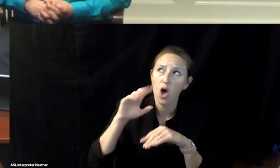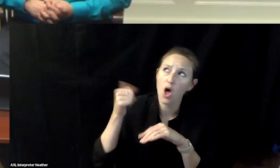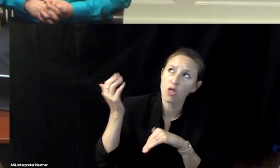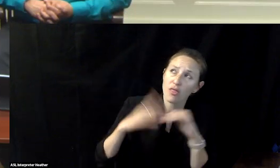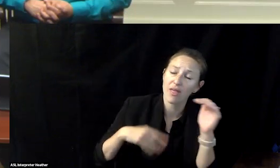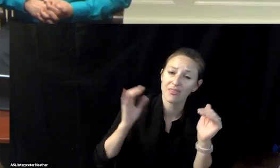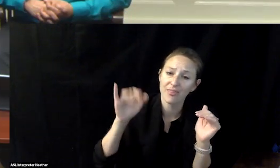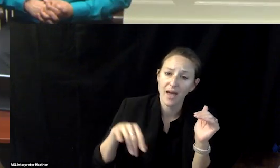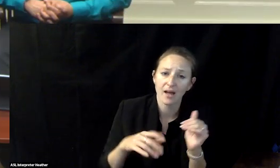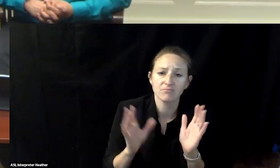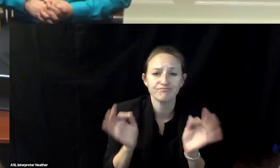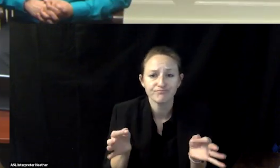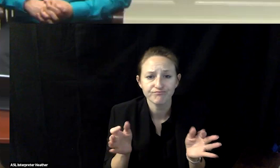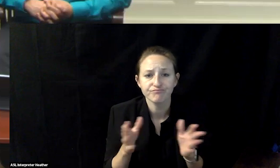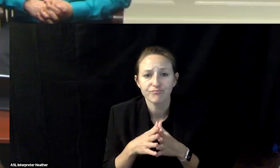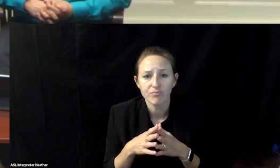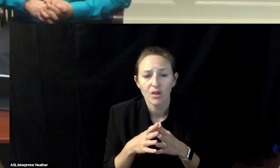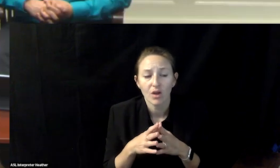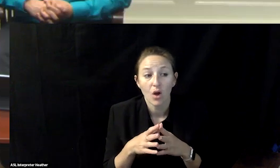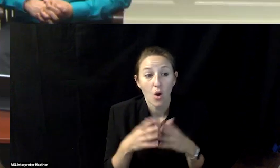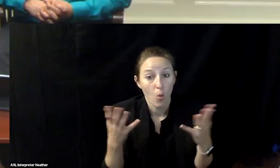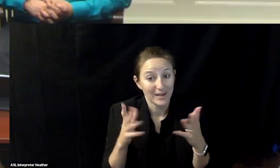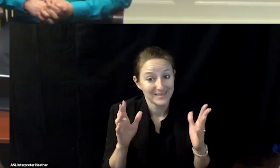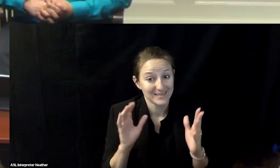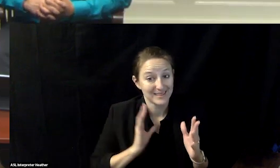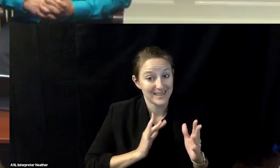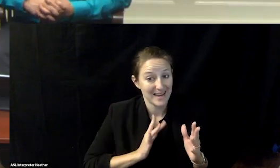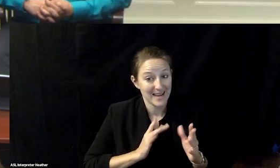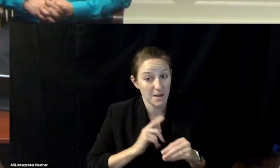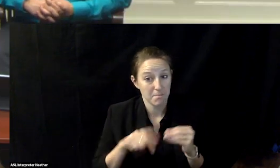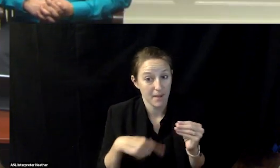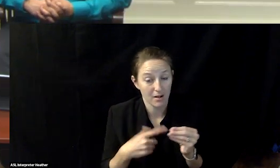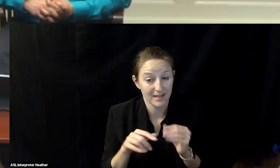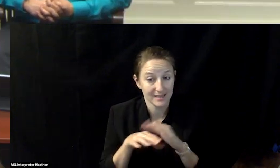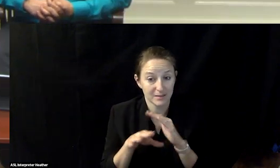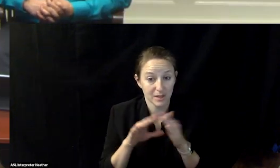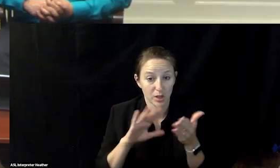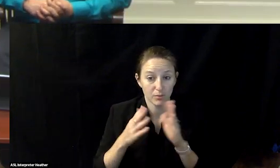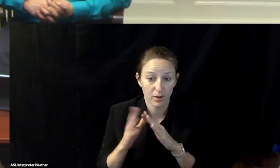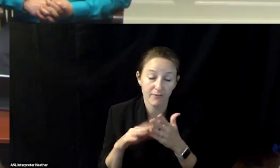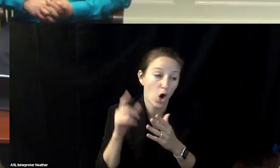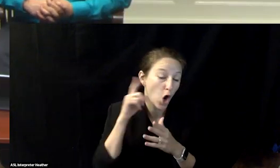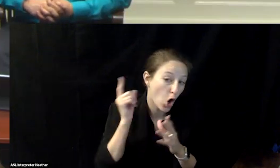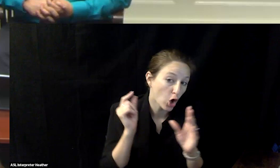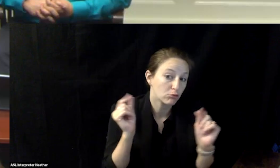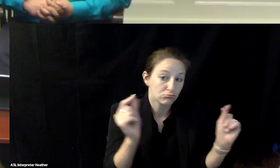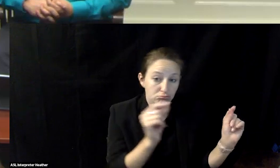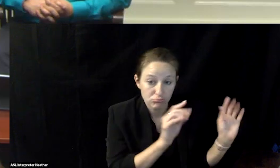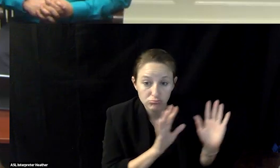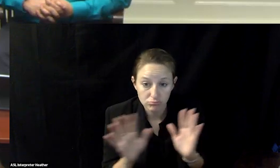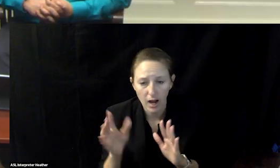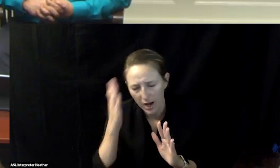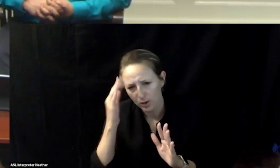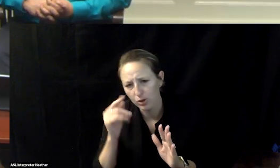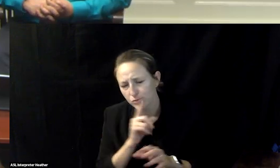certainly, you know, what's really neat about the accessibility community is, and I've heard anecdotally, and I know this to be true myself,